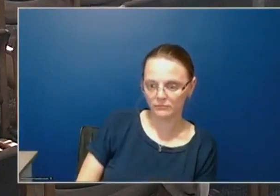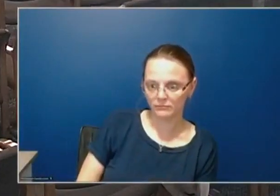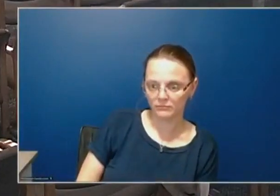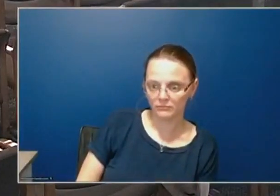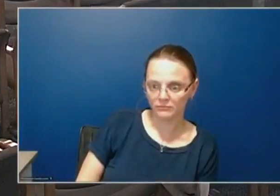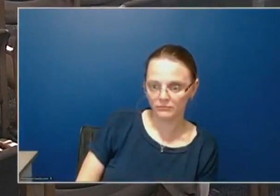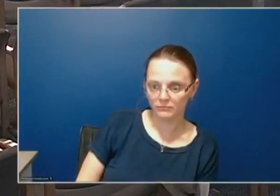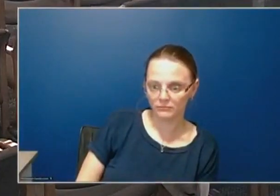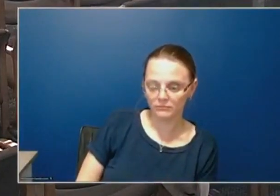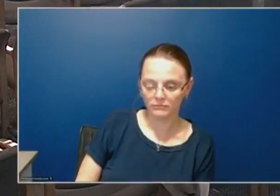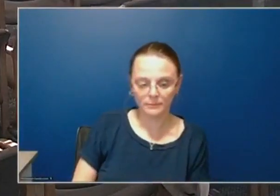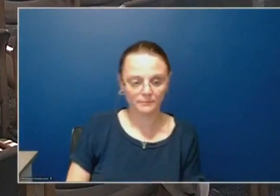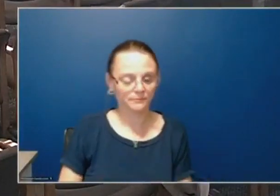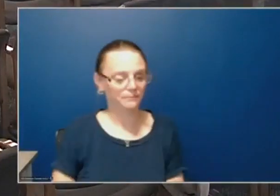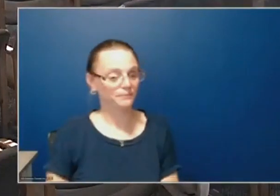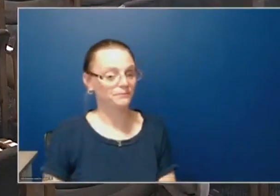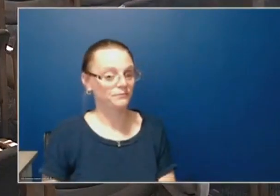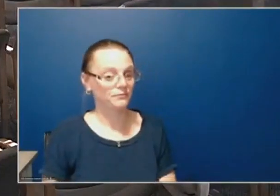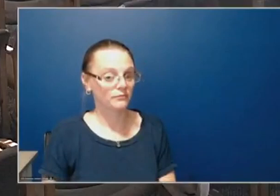Well,